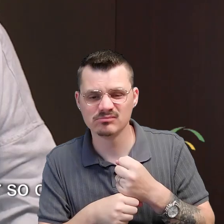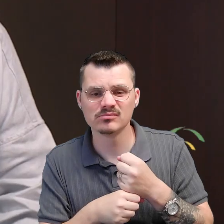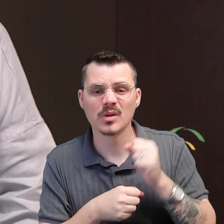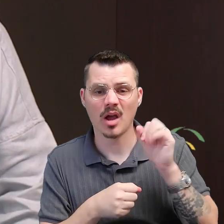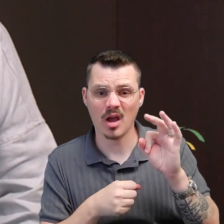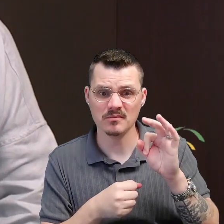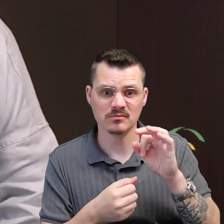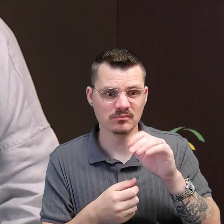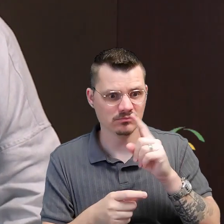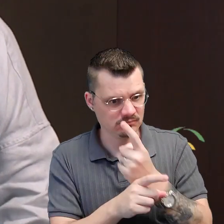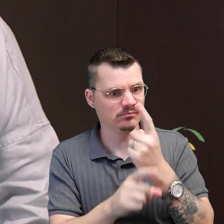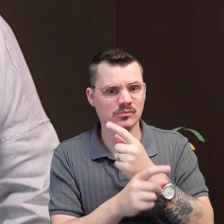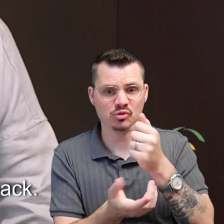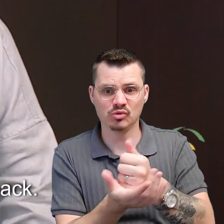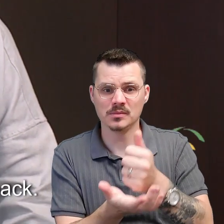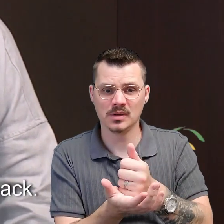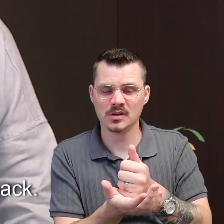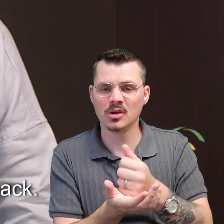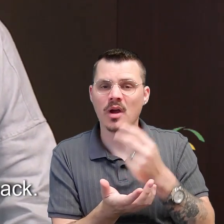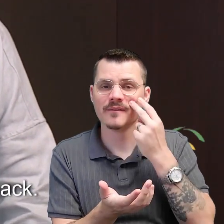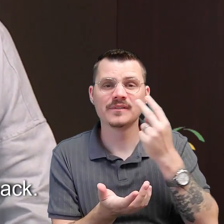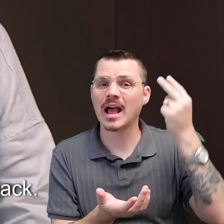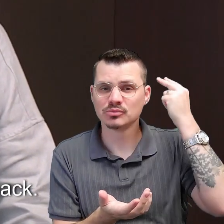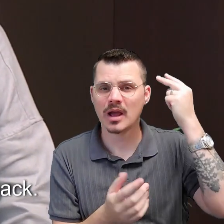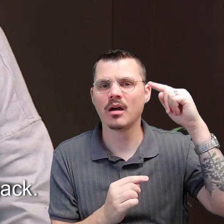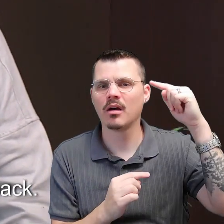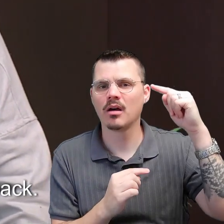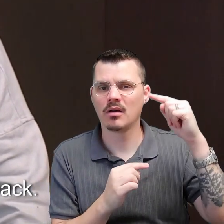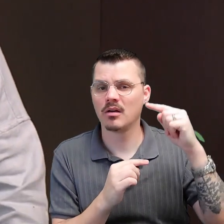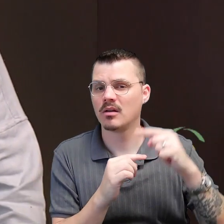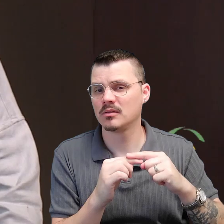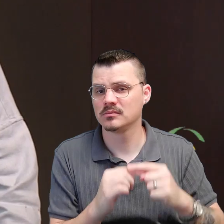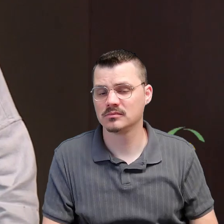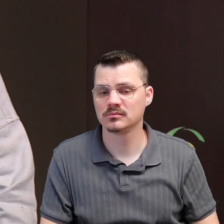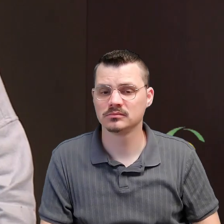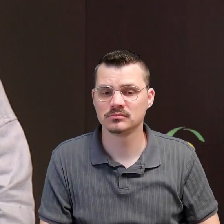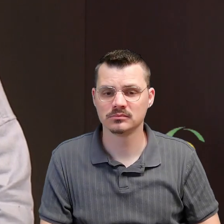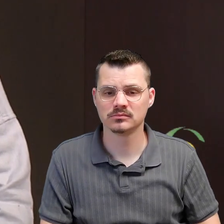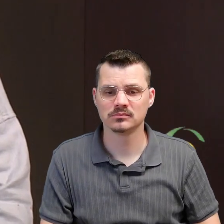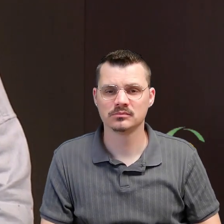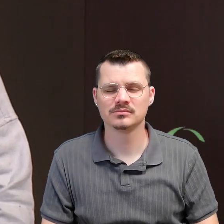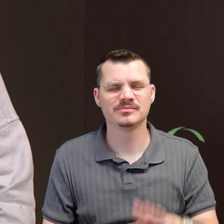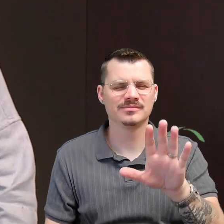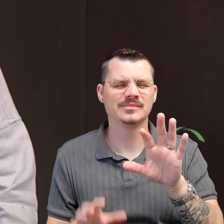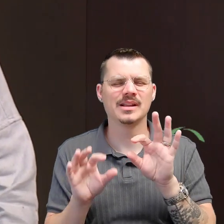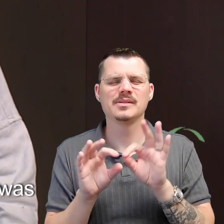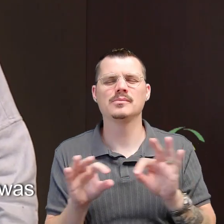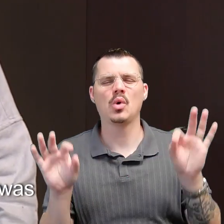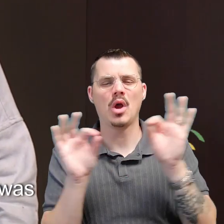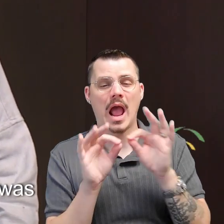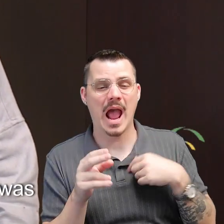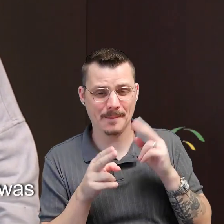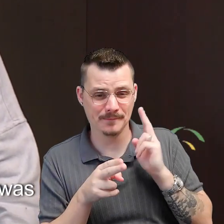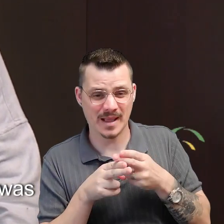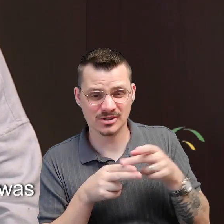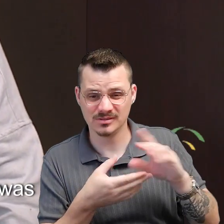so of proper treatment, it got so she wasn't having that flashback. Very important. I mention